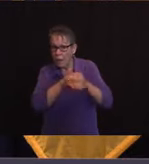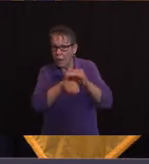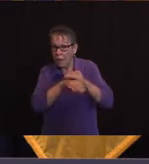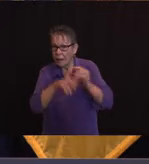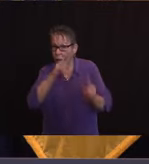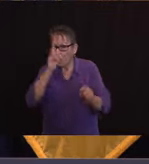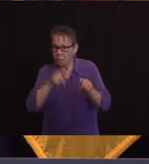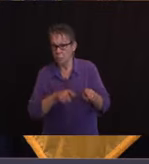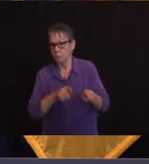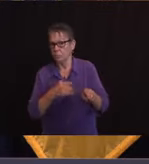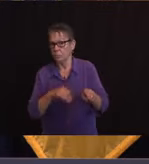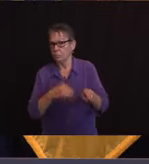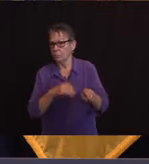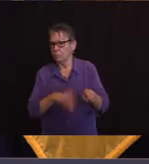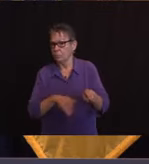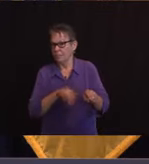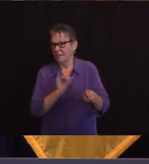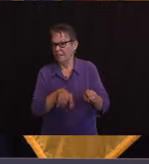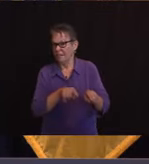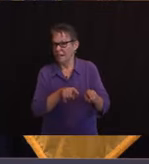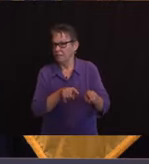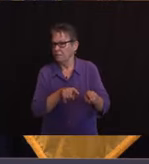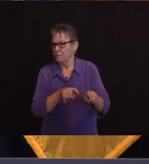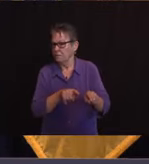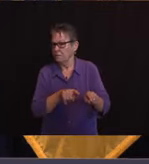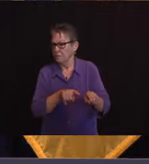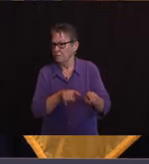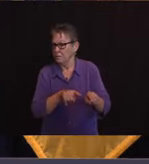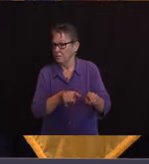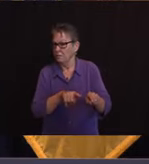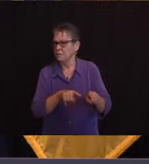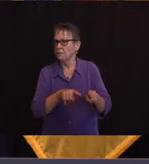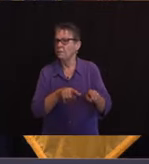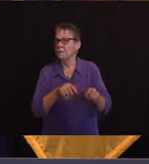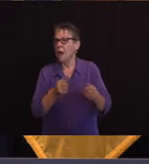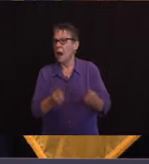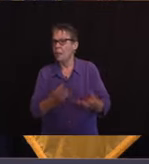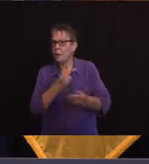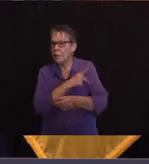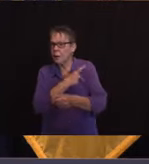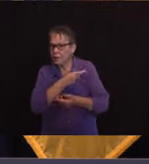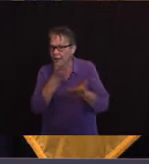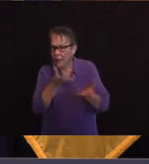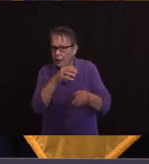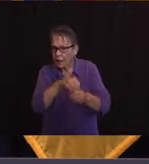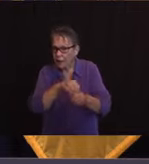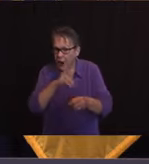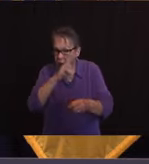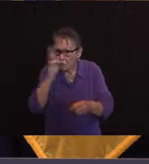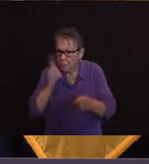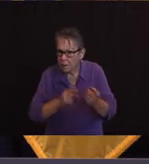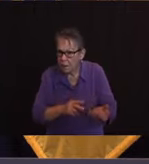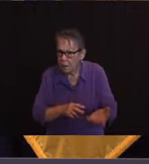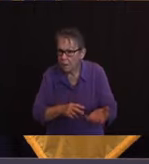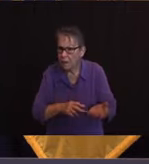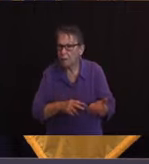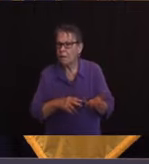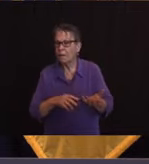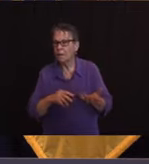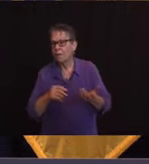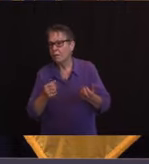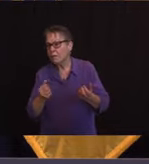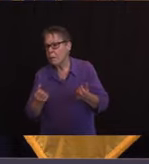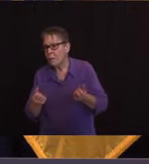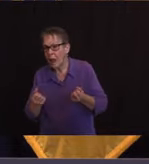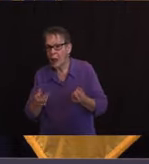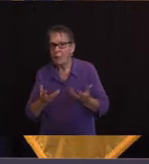COVID patients, what our capacities are. Thank God we came near those capacities last spring. We're not near them now,